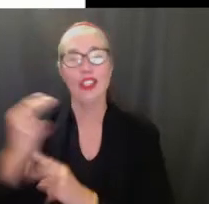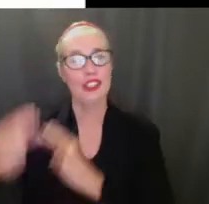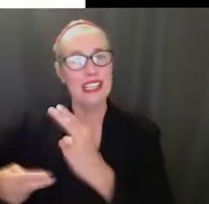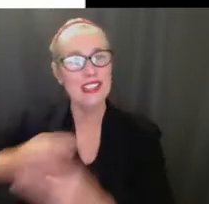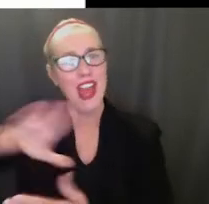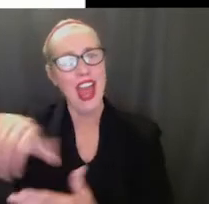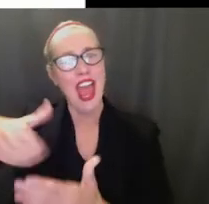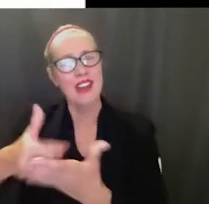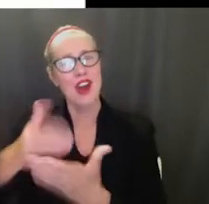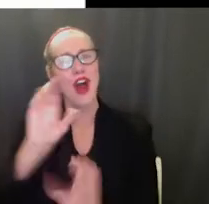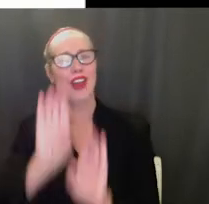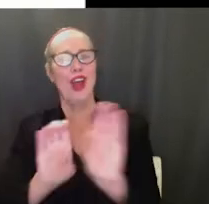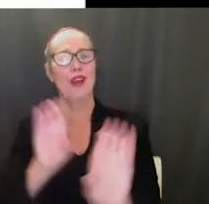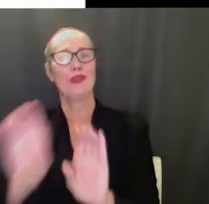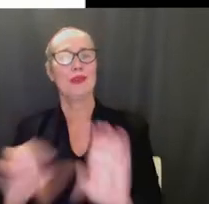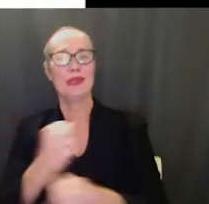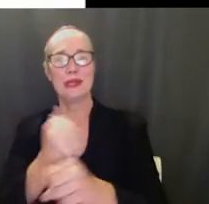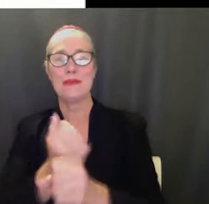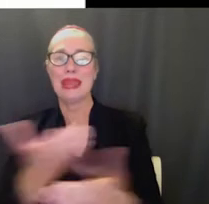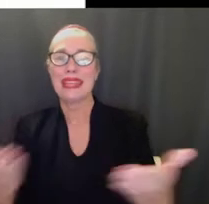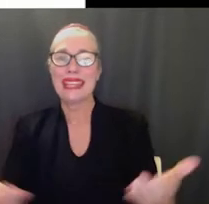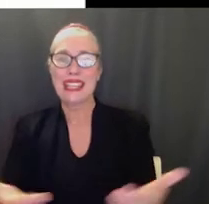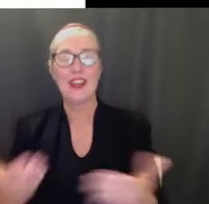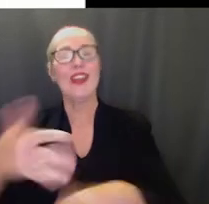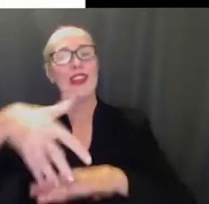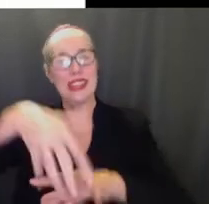continue to make in our communities